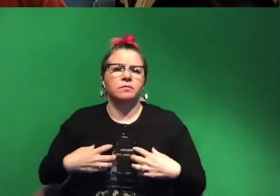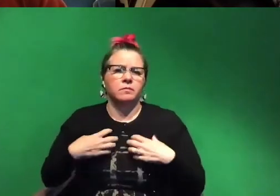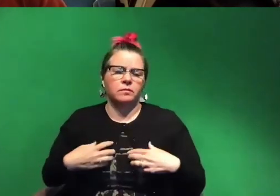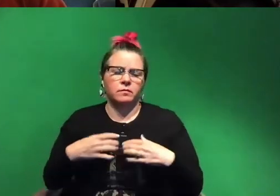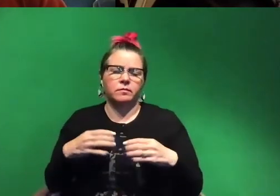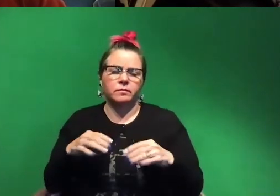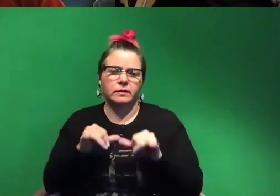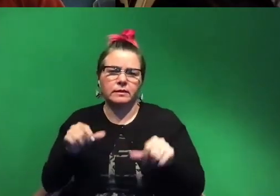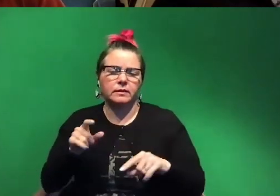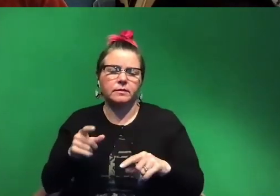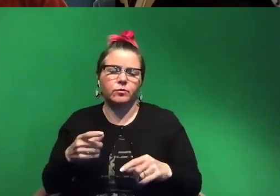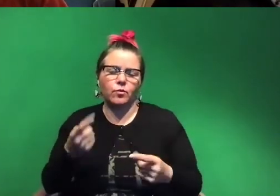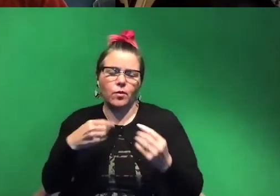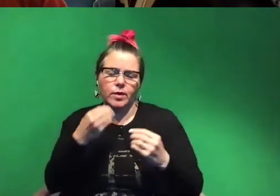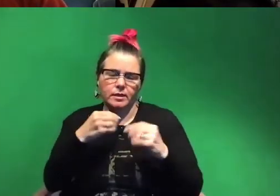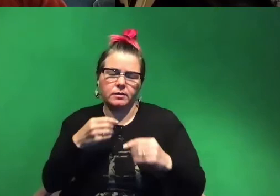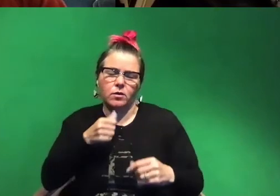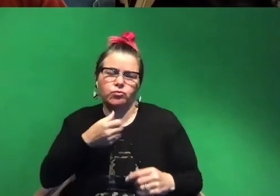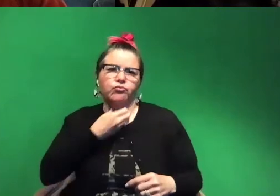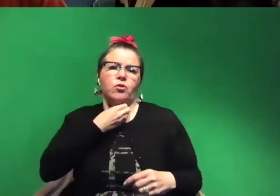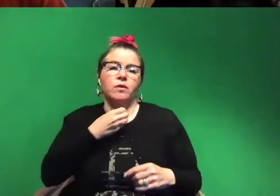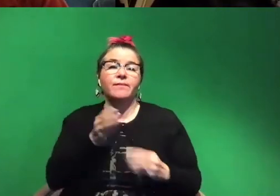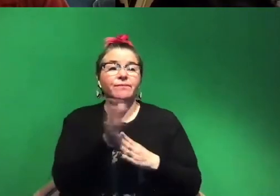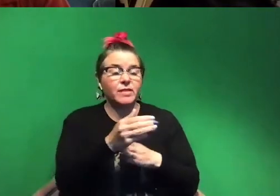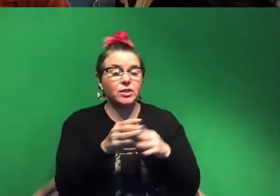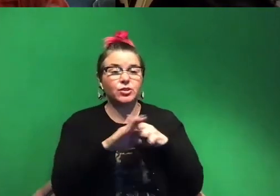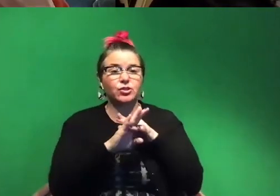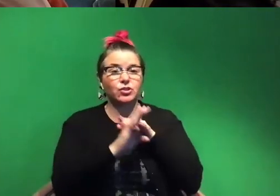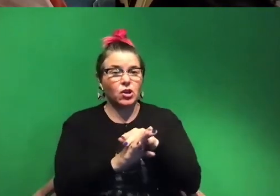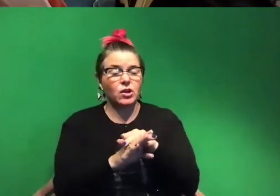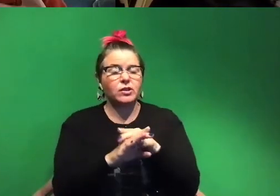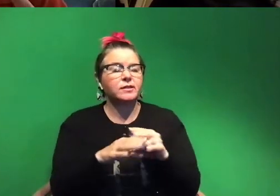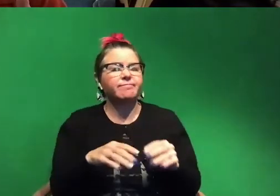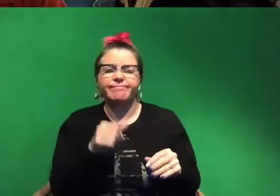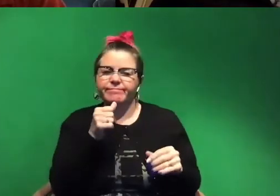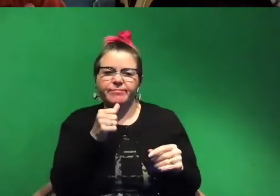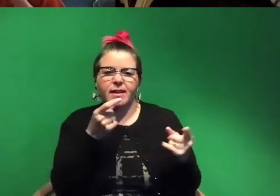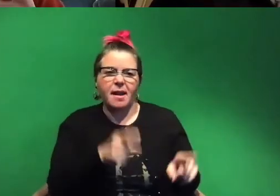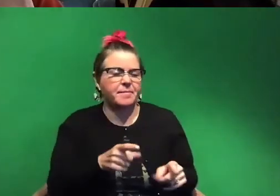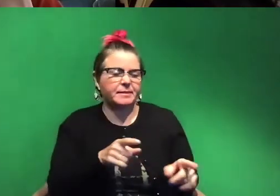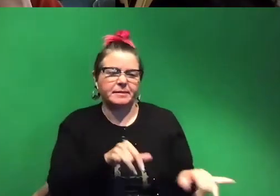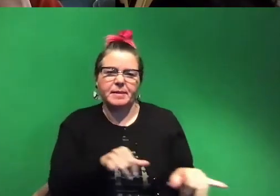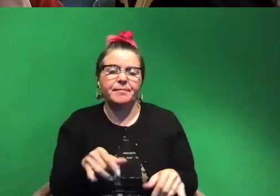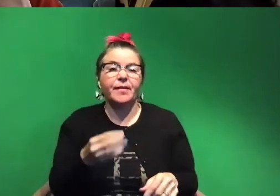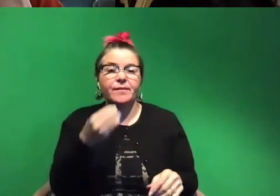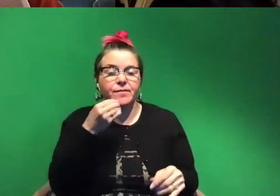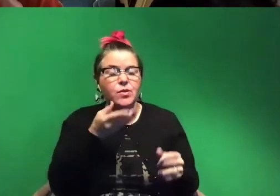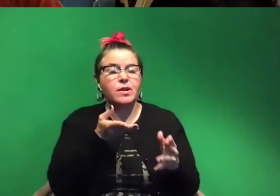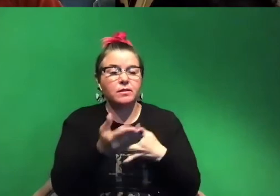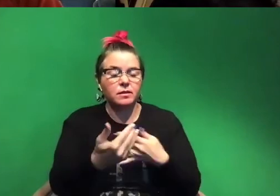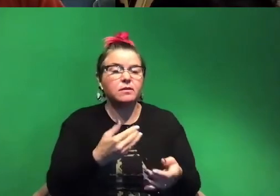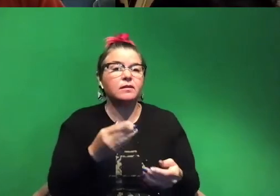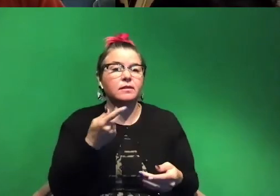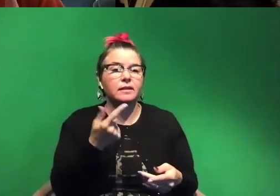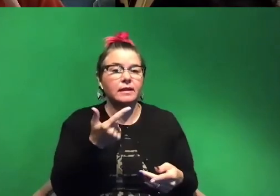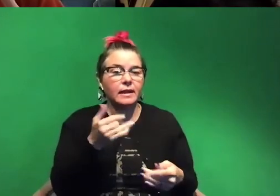we don't choke. Well, with fishes and sharks, that doesn't happen. The food can pass over the gills, or